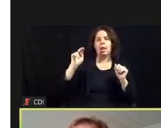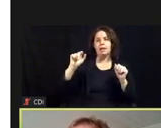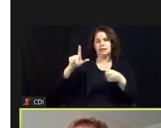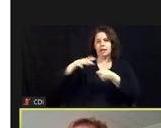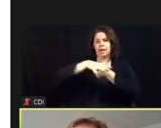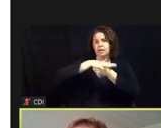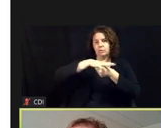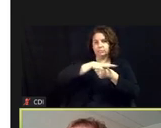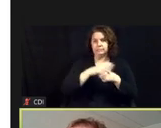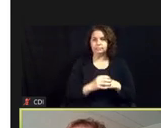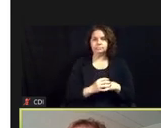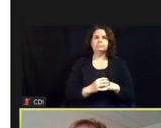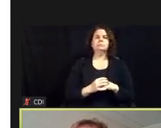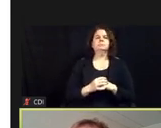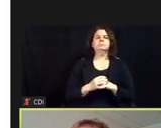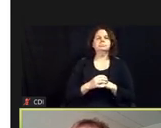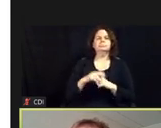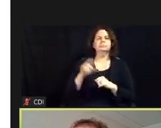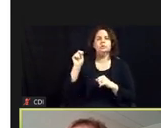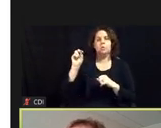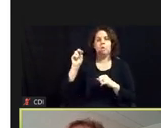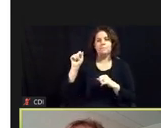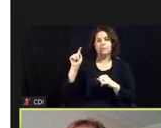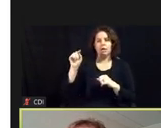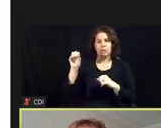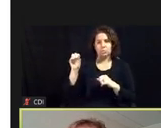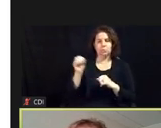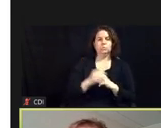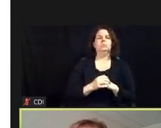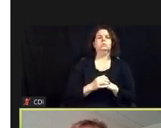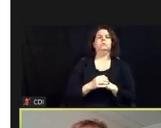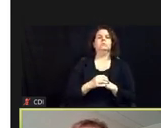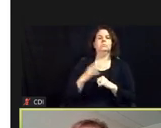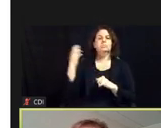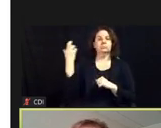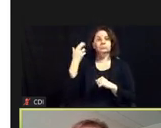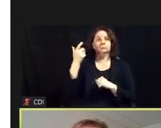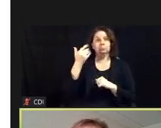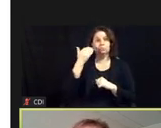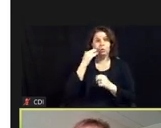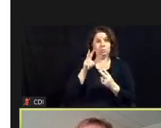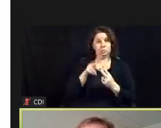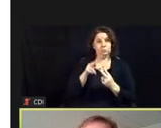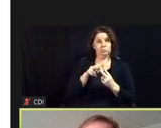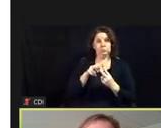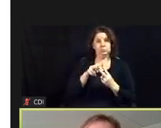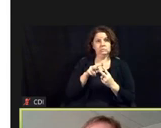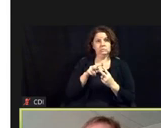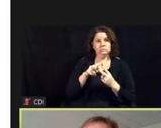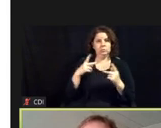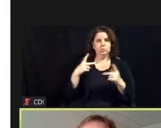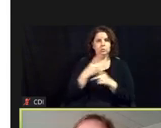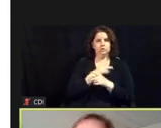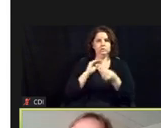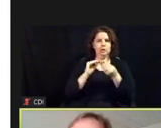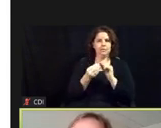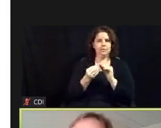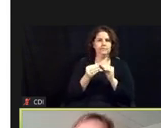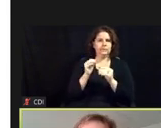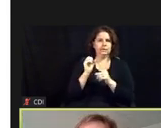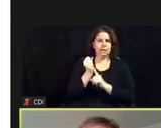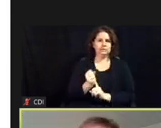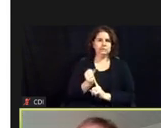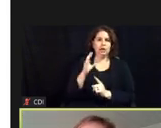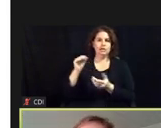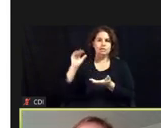is most active in our community, and also our lowest income communities. Counties that are not meeting that criteria of